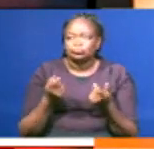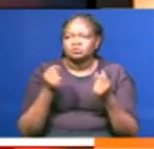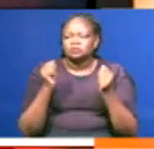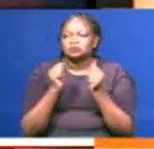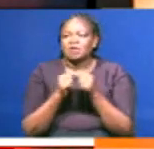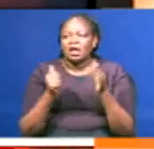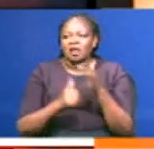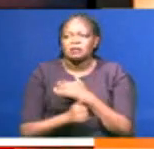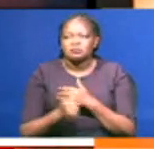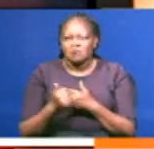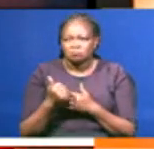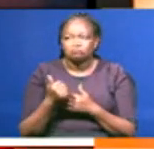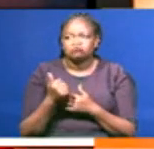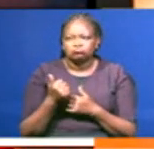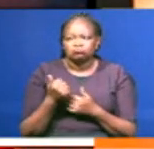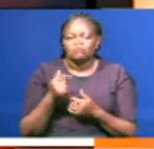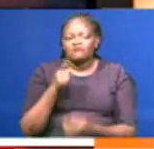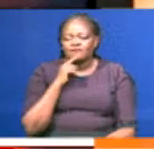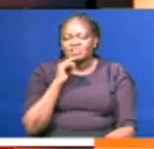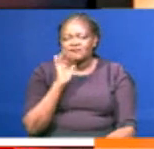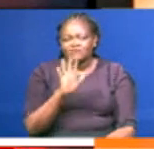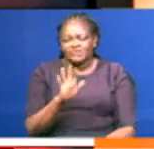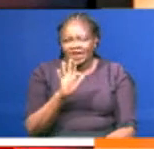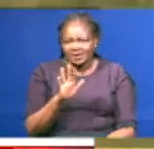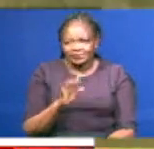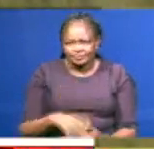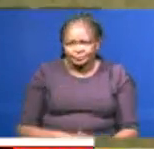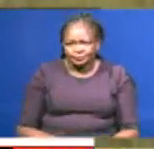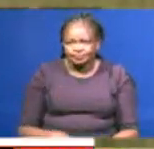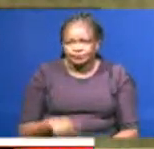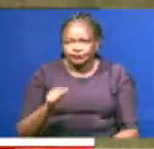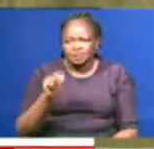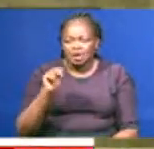watchful eye of his dad, Asar Anwar.